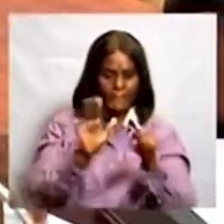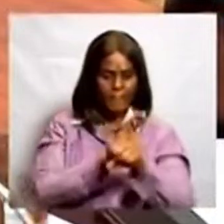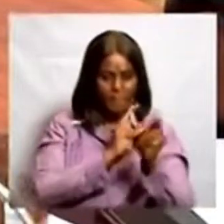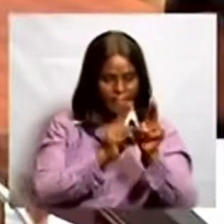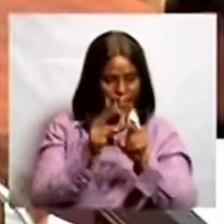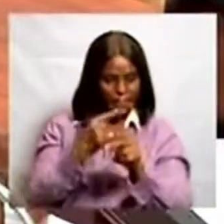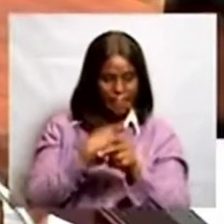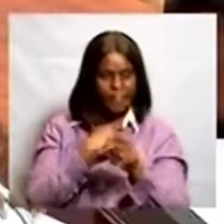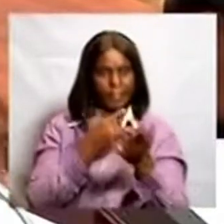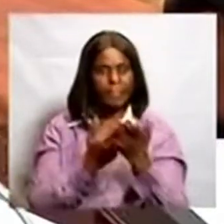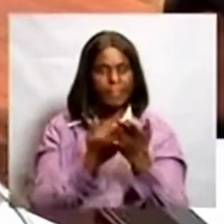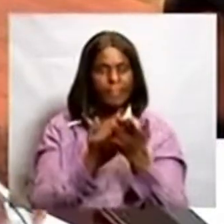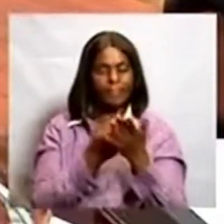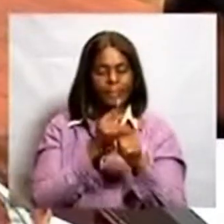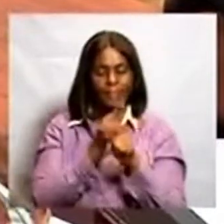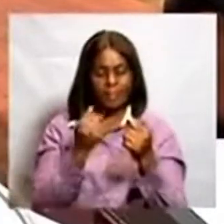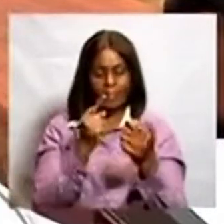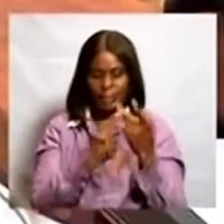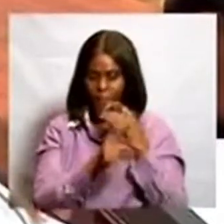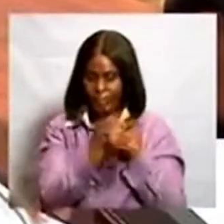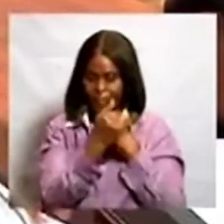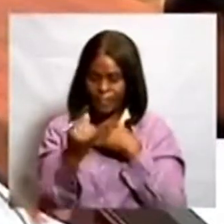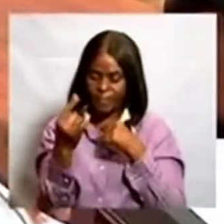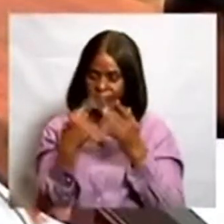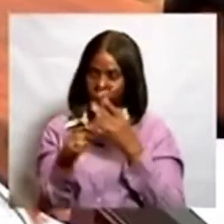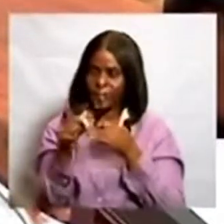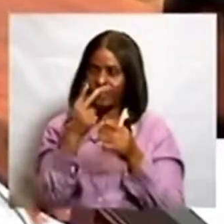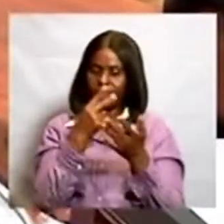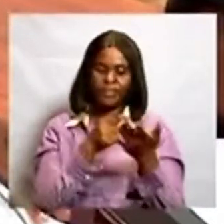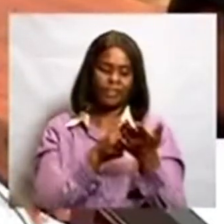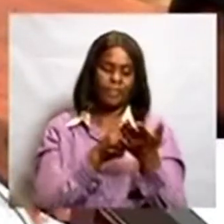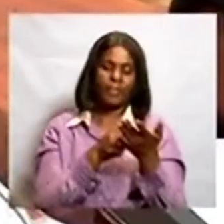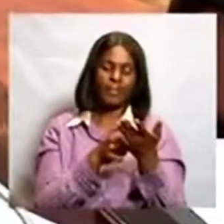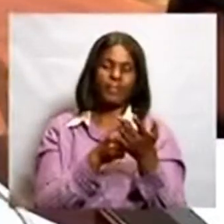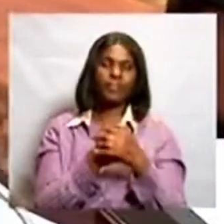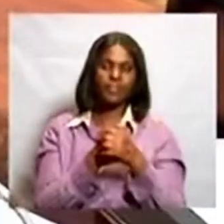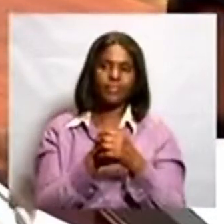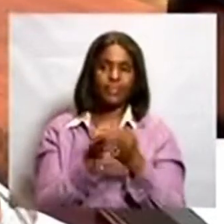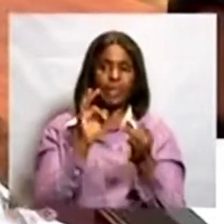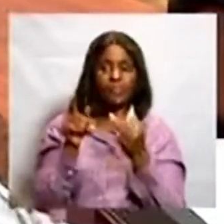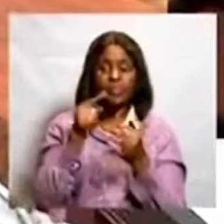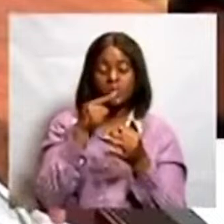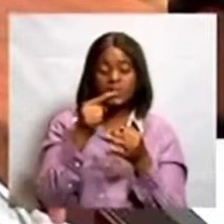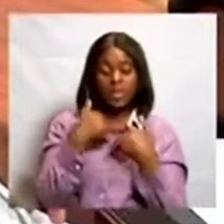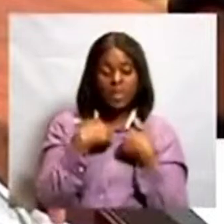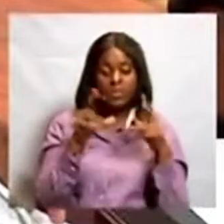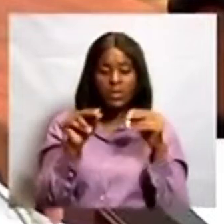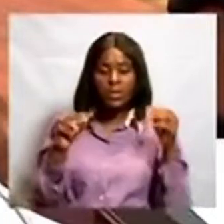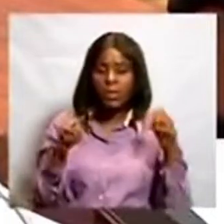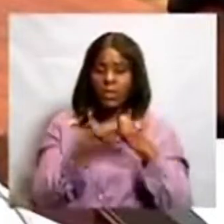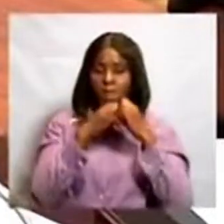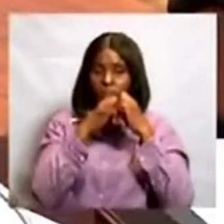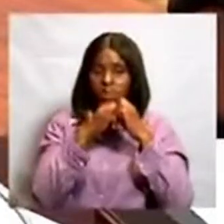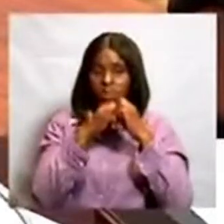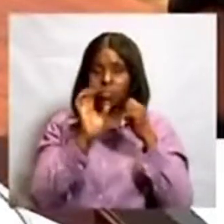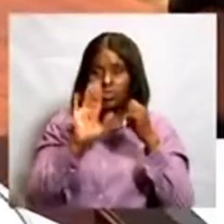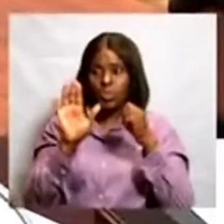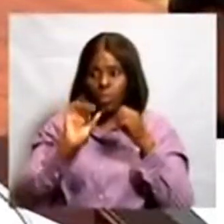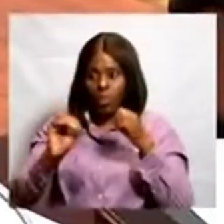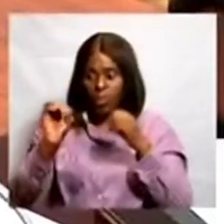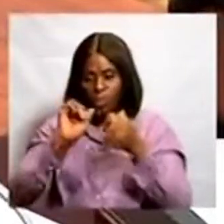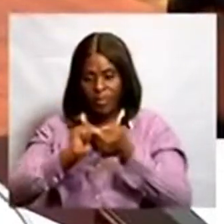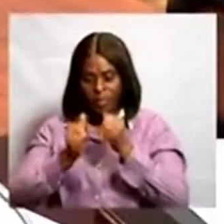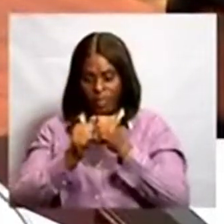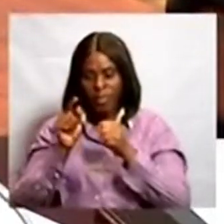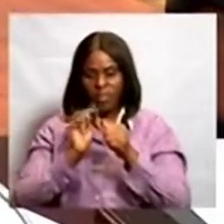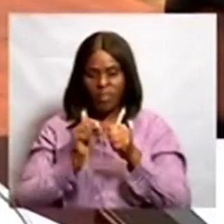me here, but that's the issue also that you should look at. If you are saying there is no crash, that's your own problem. We are